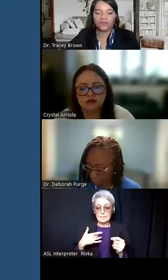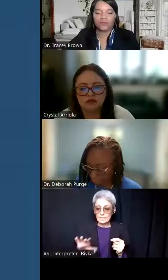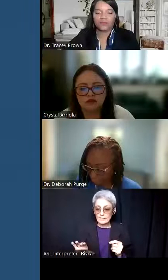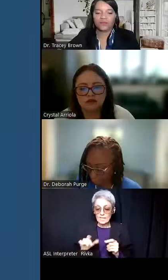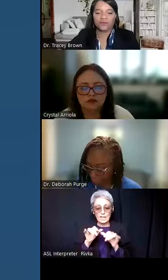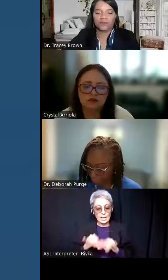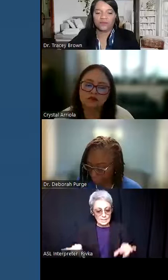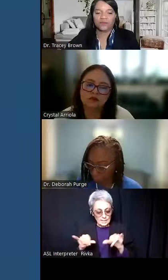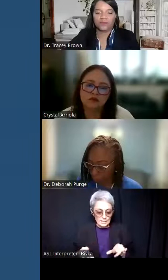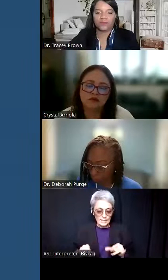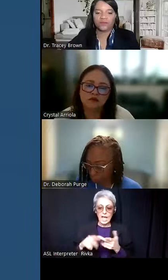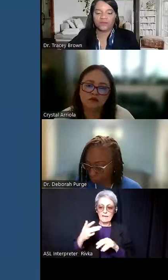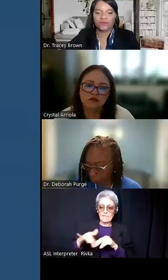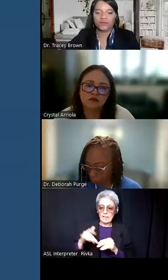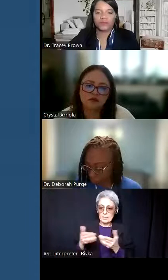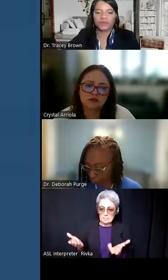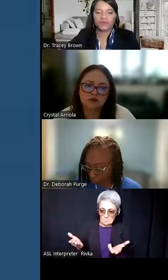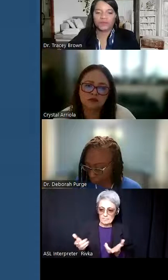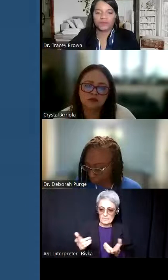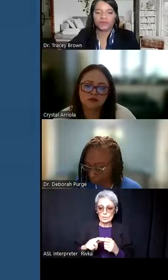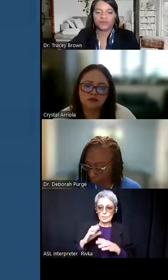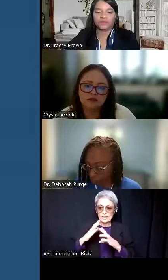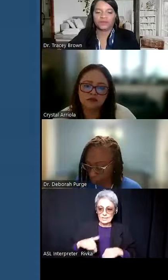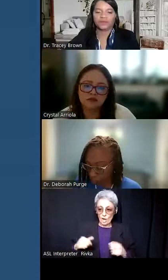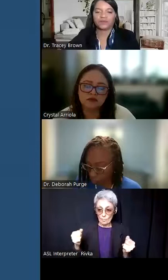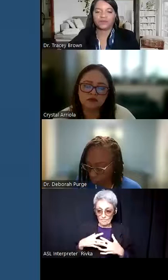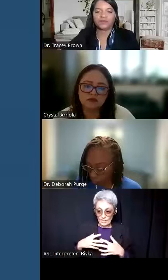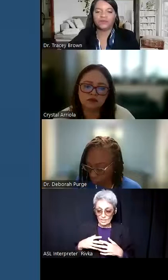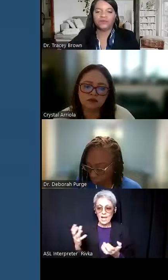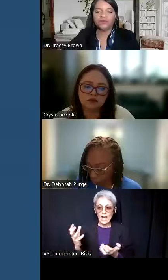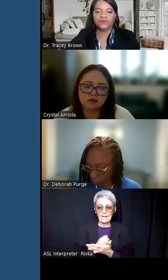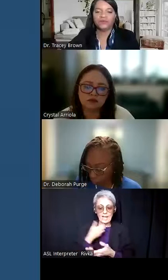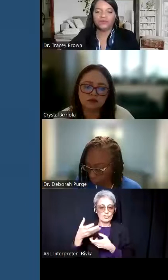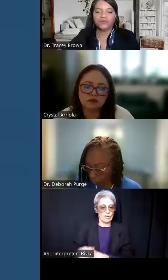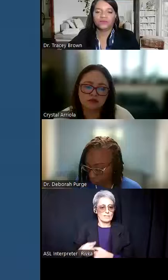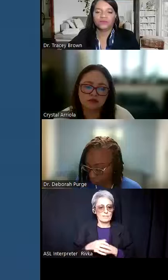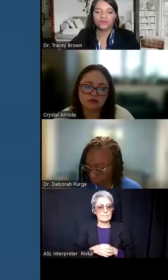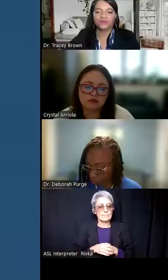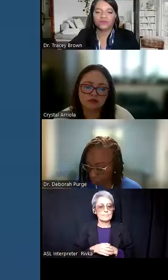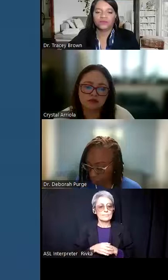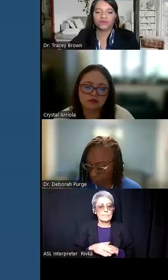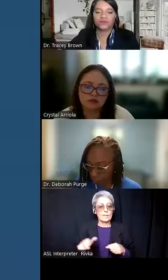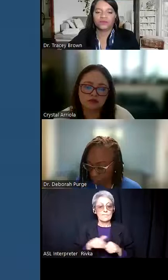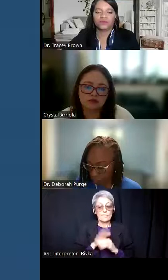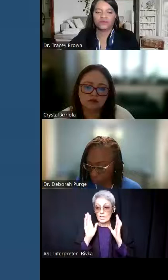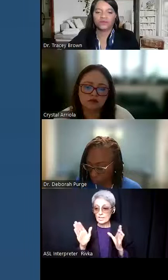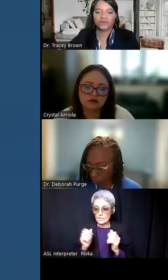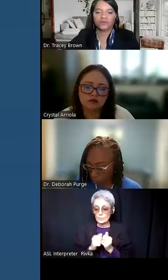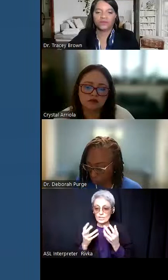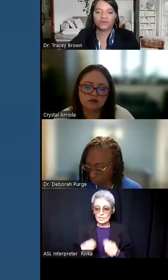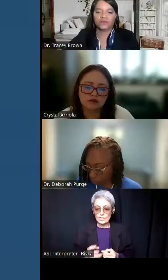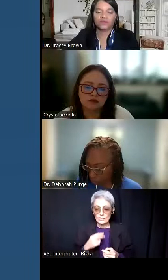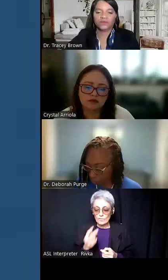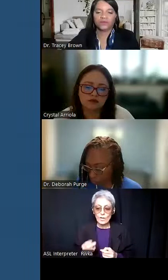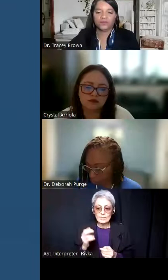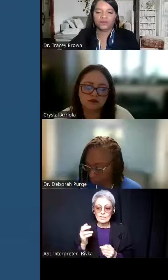and availability to disarm fear and gain trust. Giving full attention, using a gentle voice and kind facial